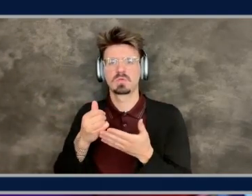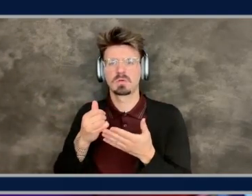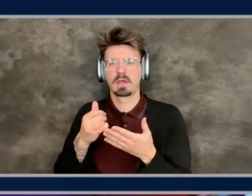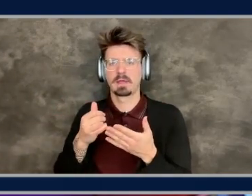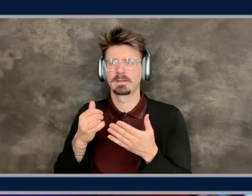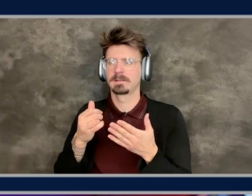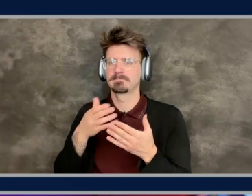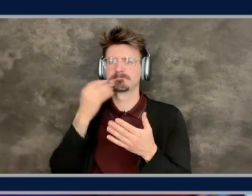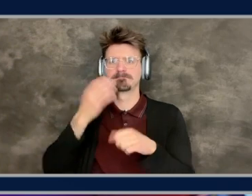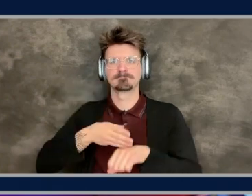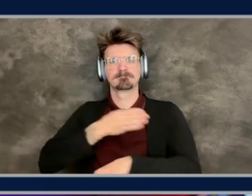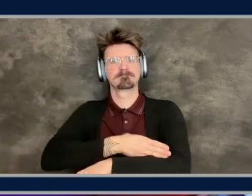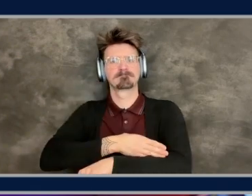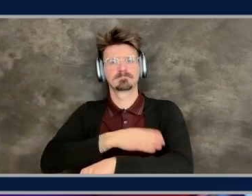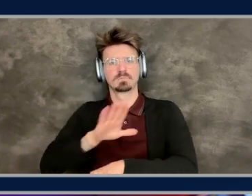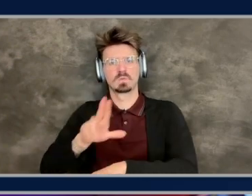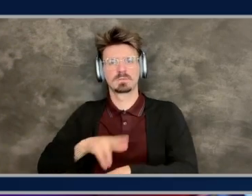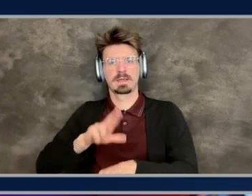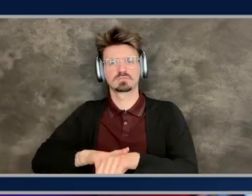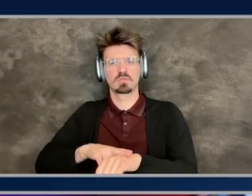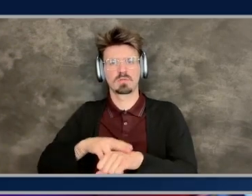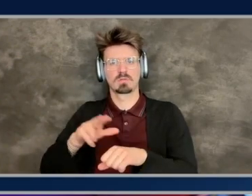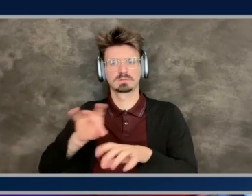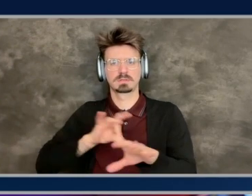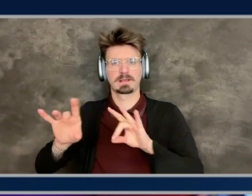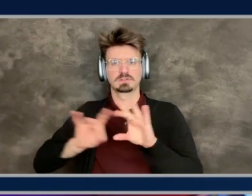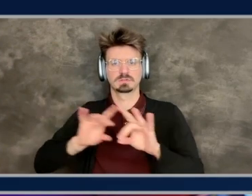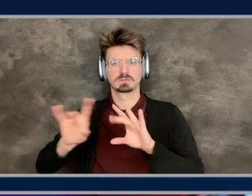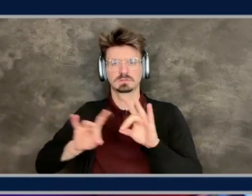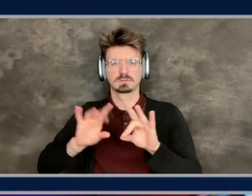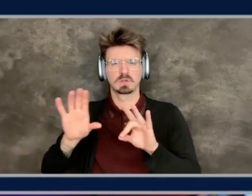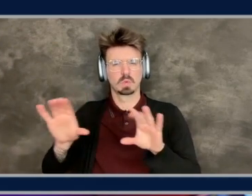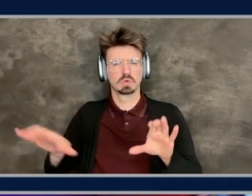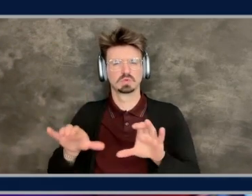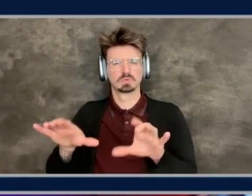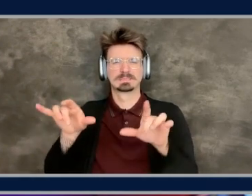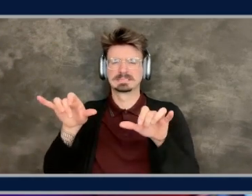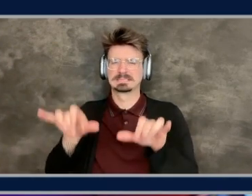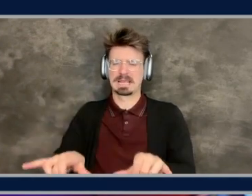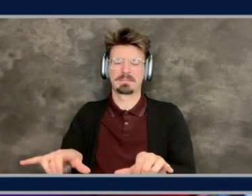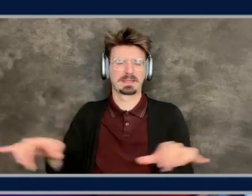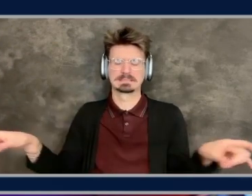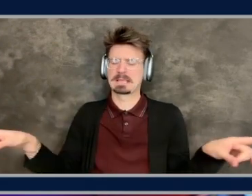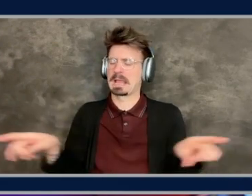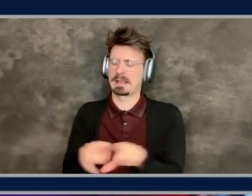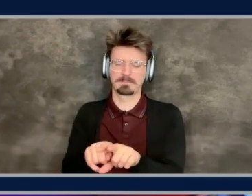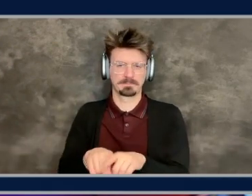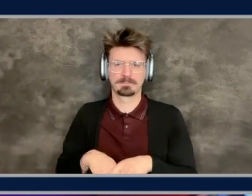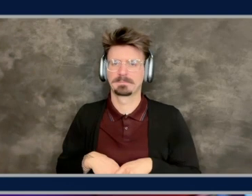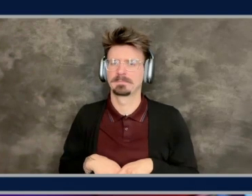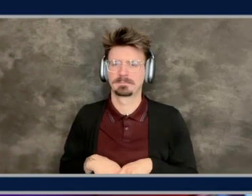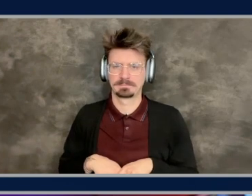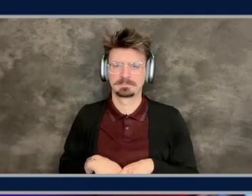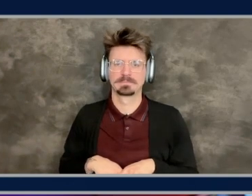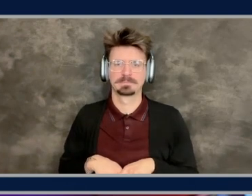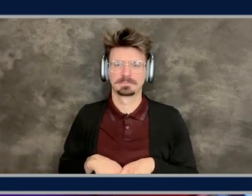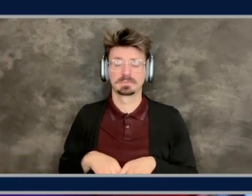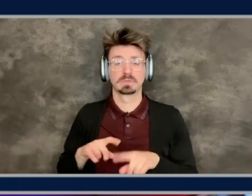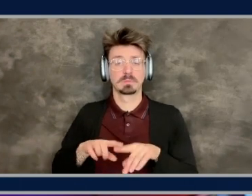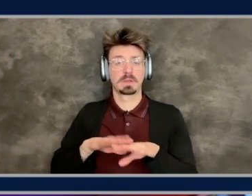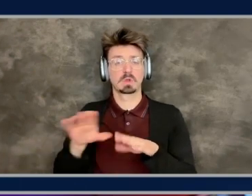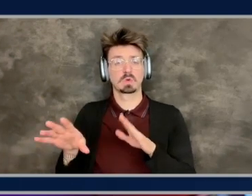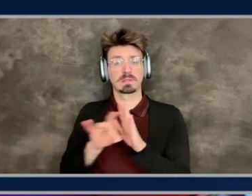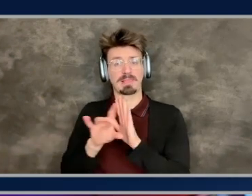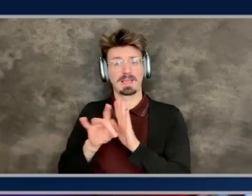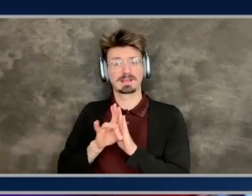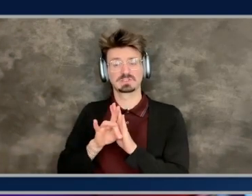your actual selection. And that's going to just do exactly the same thing, right? So we'll again kind of like depending on what your selection is, will output a very